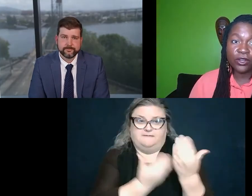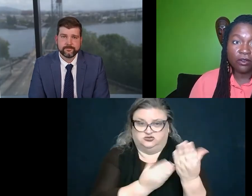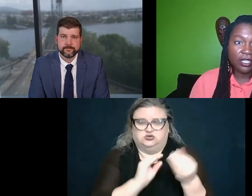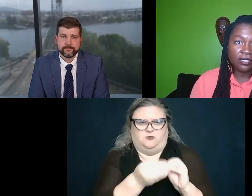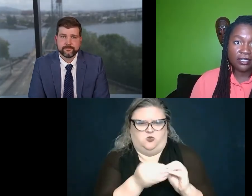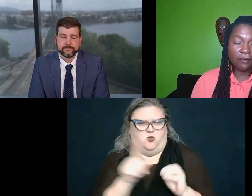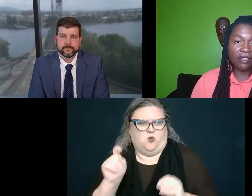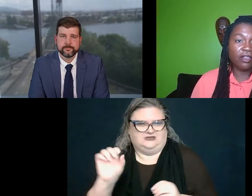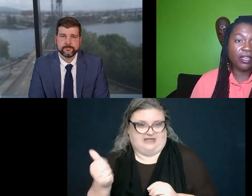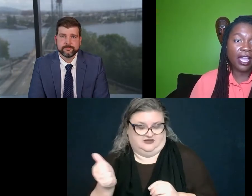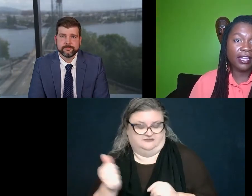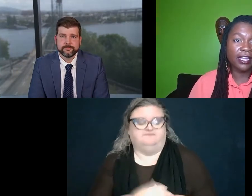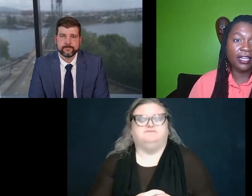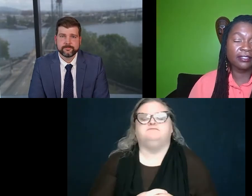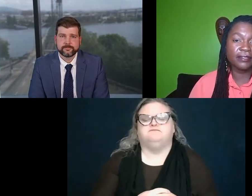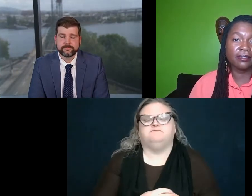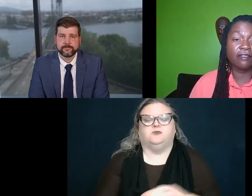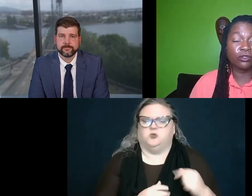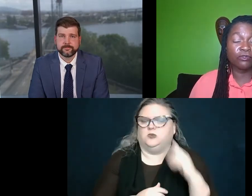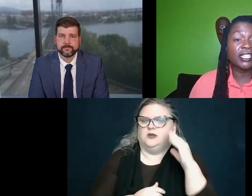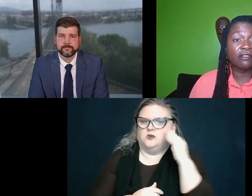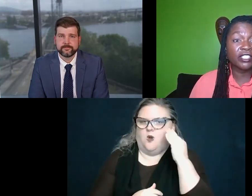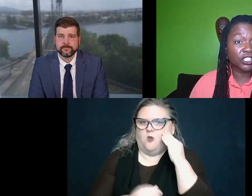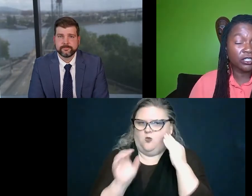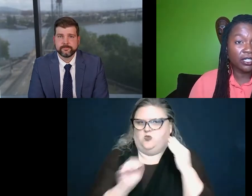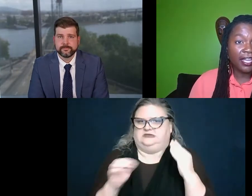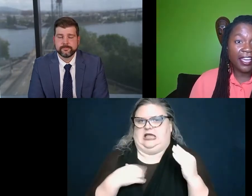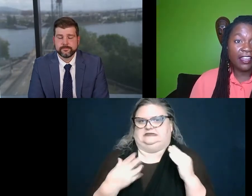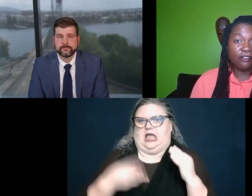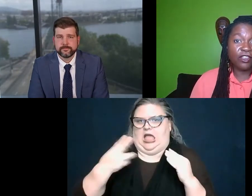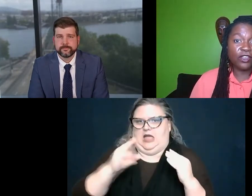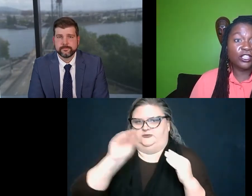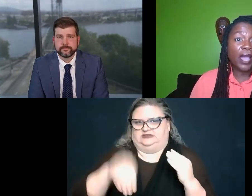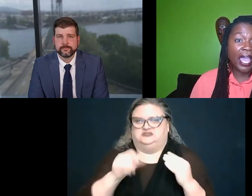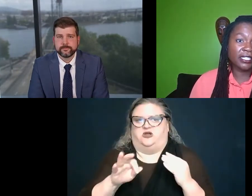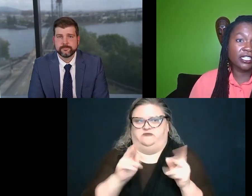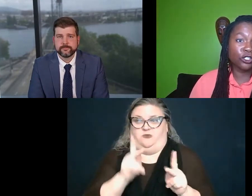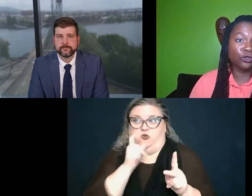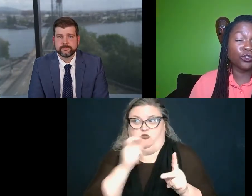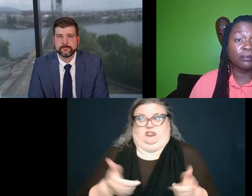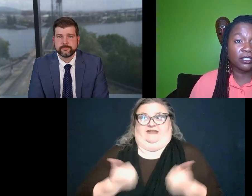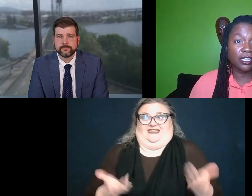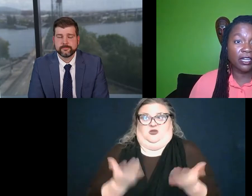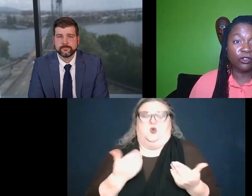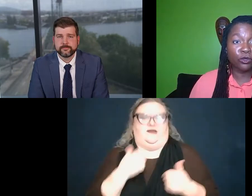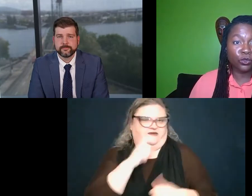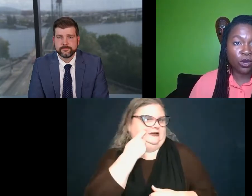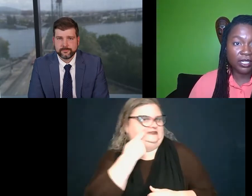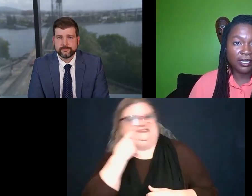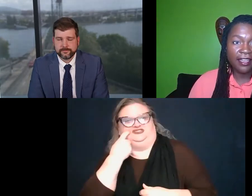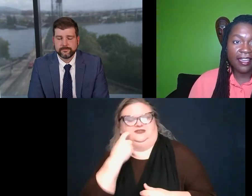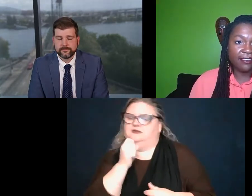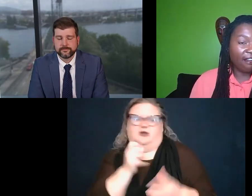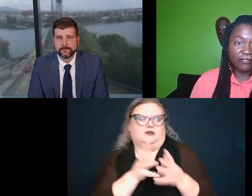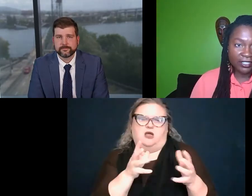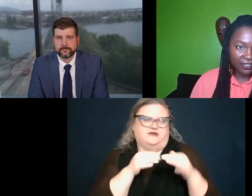that Oregonians, we have very high levels, rates of addiction, and very low access to treatment for those